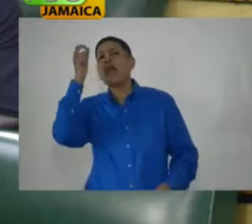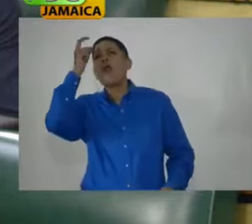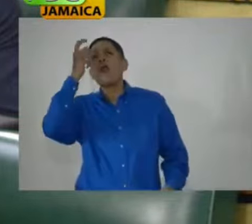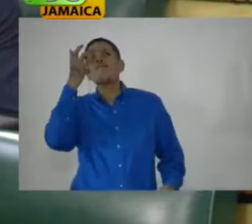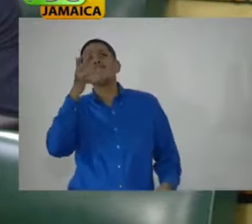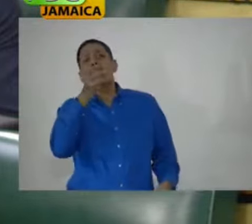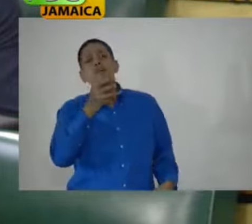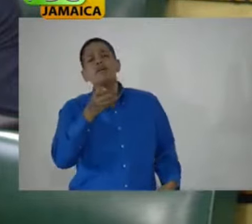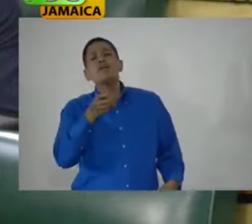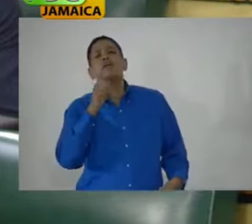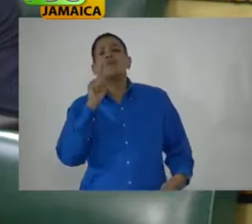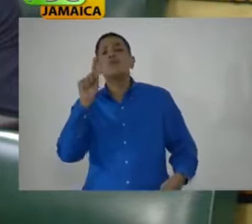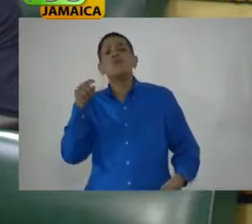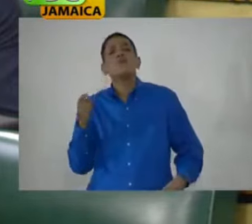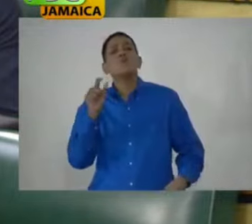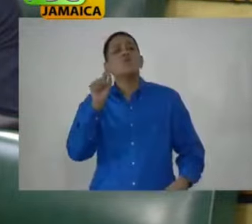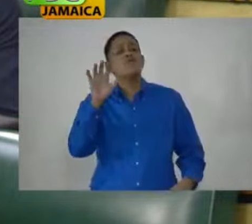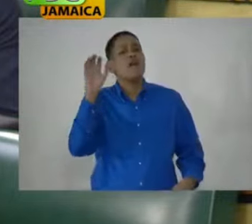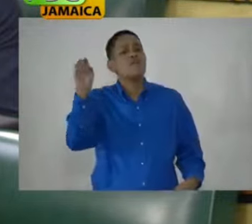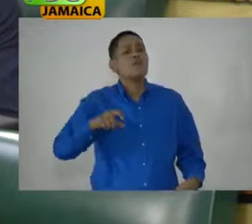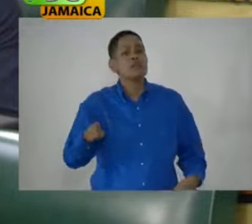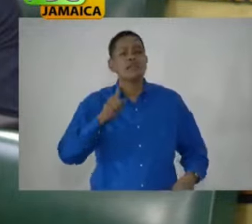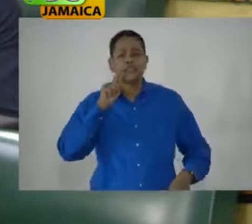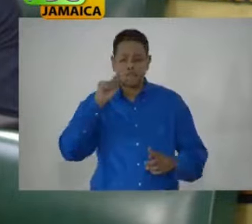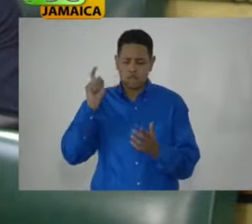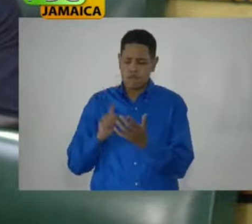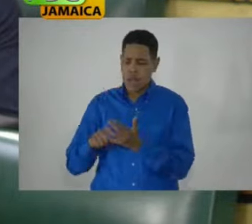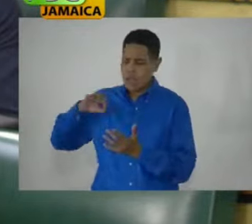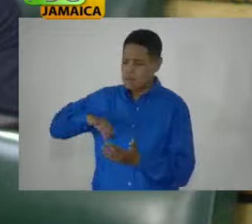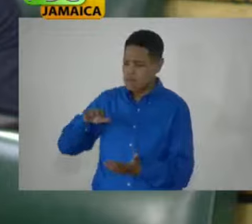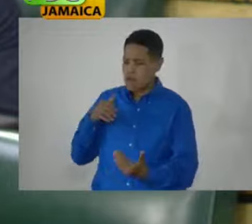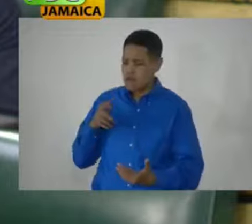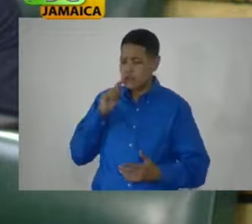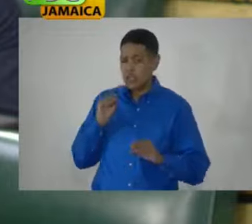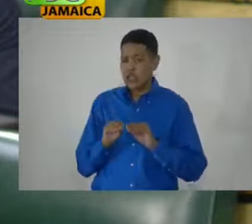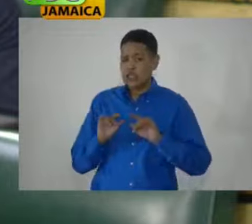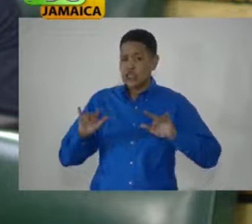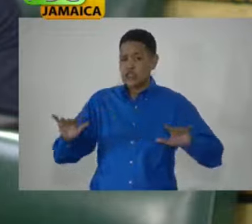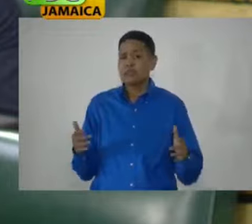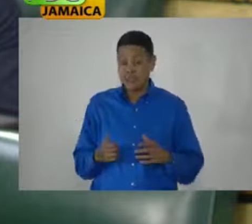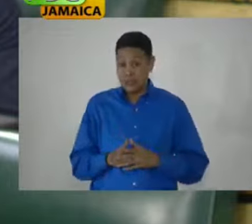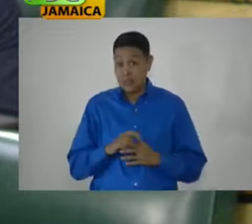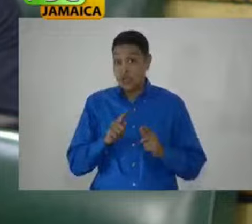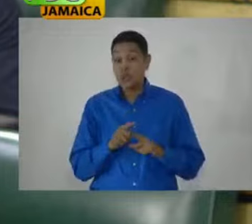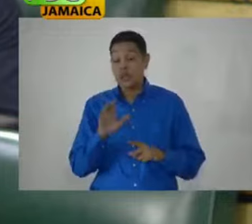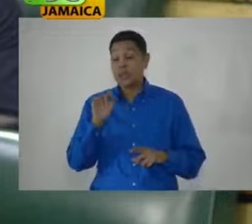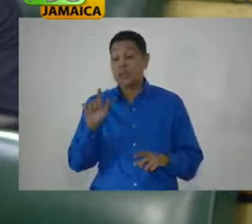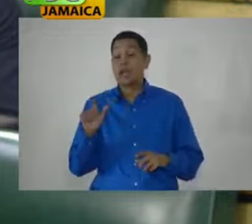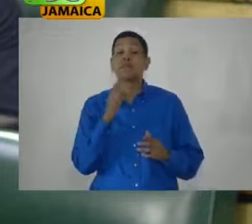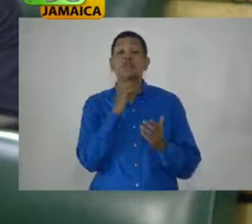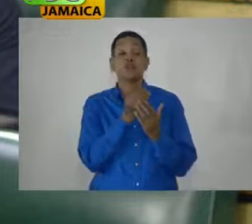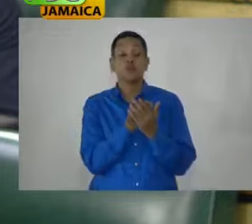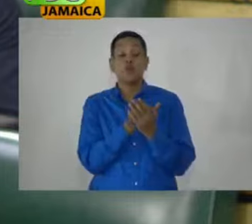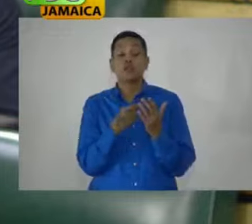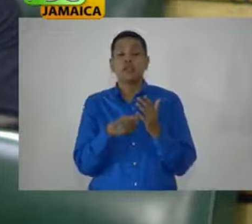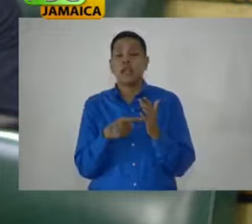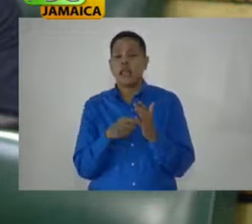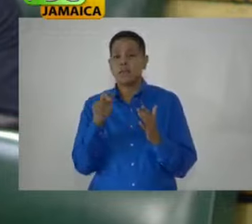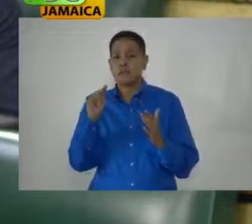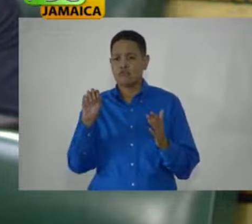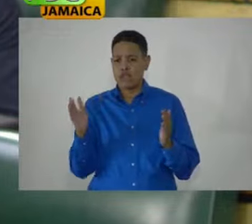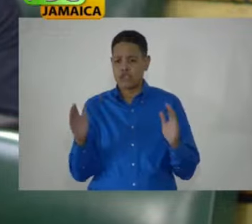understands that only 25% of realized profits are distributed when capital to monetary liability ratio